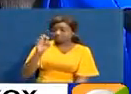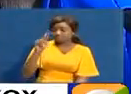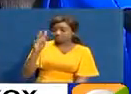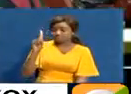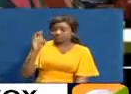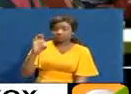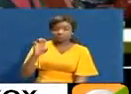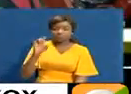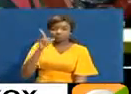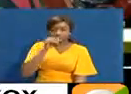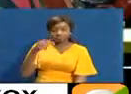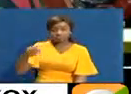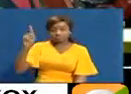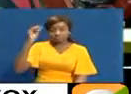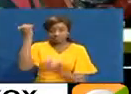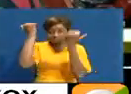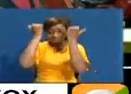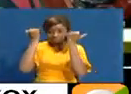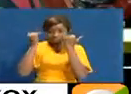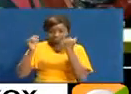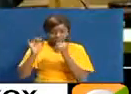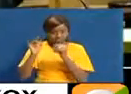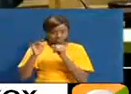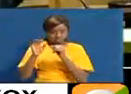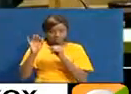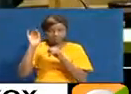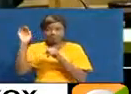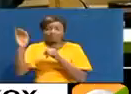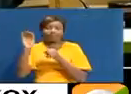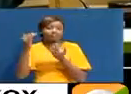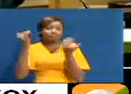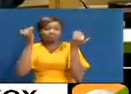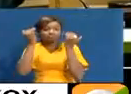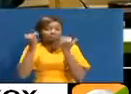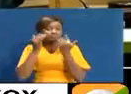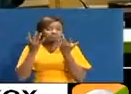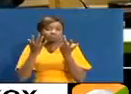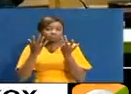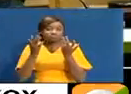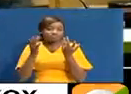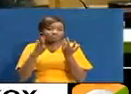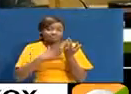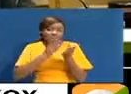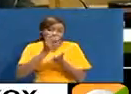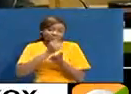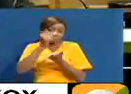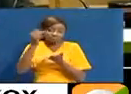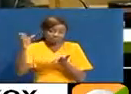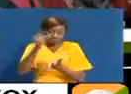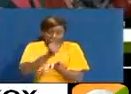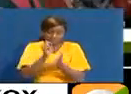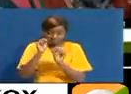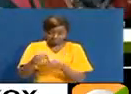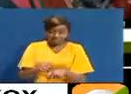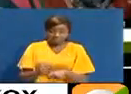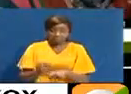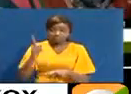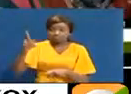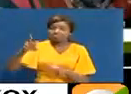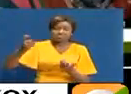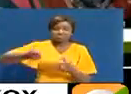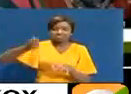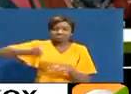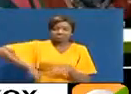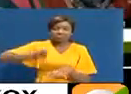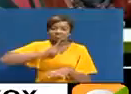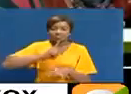this issue, where she was, asking that her appointment goes through, and the court ruled on this matter.